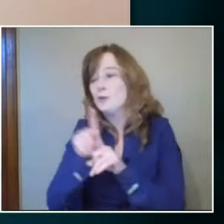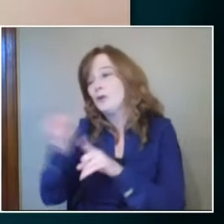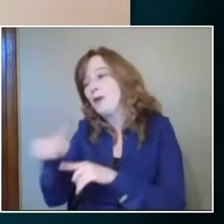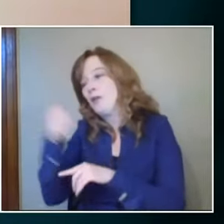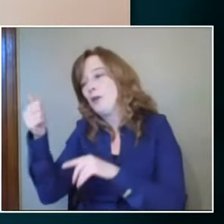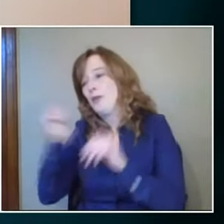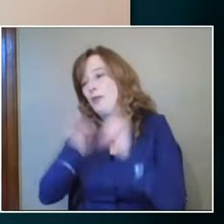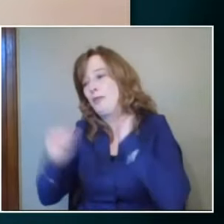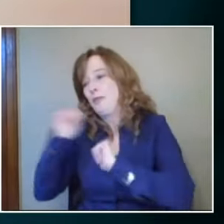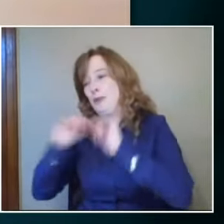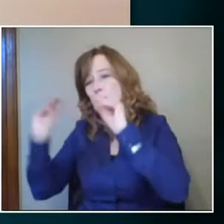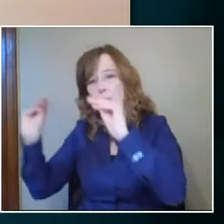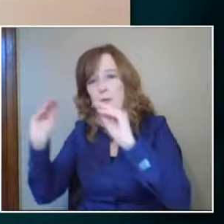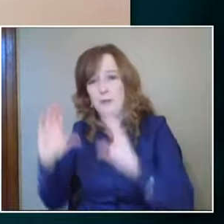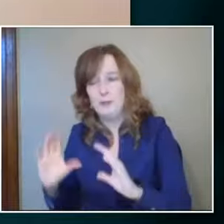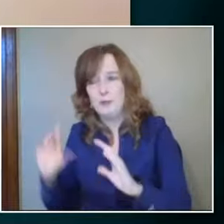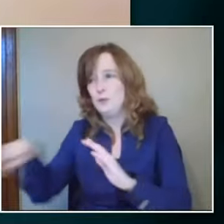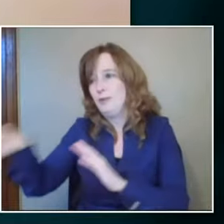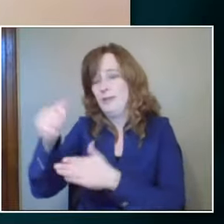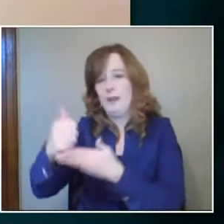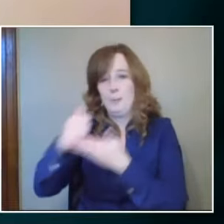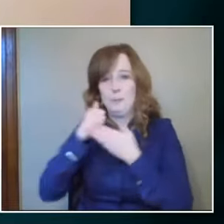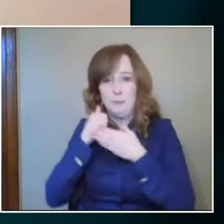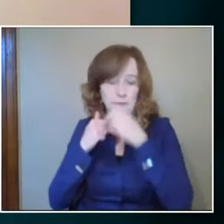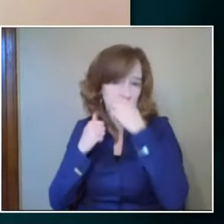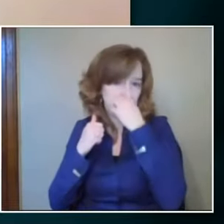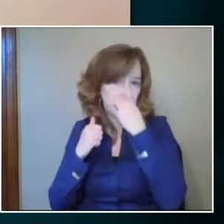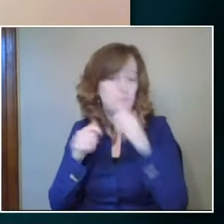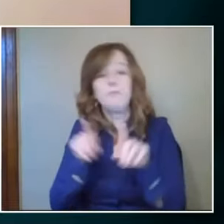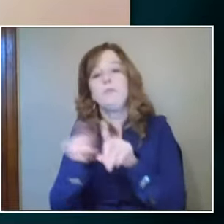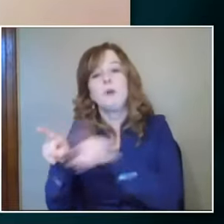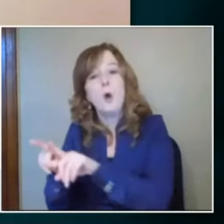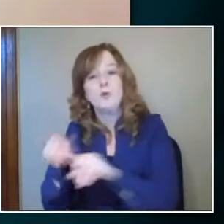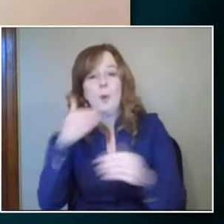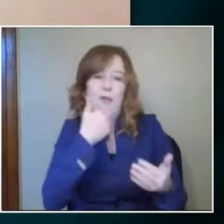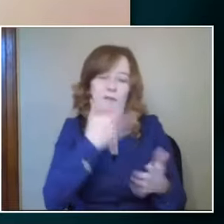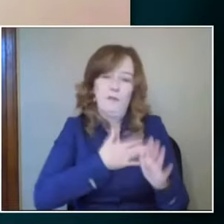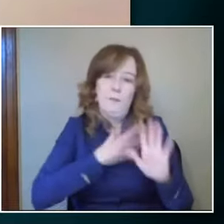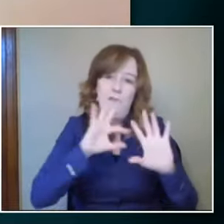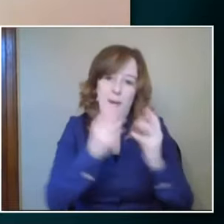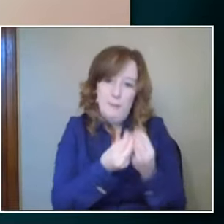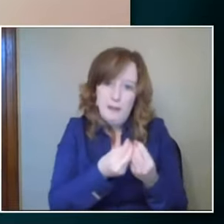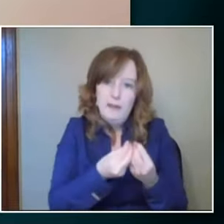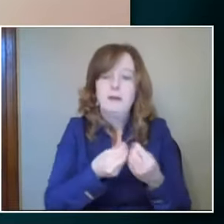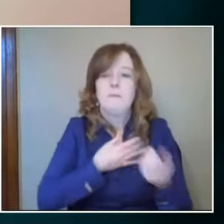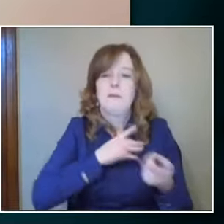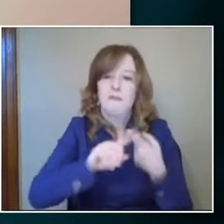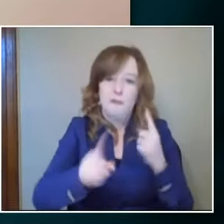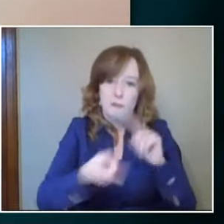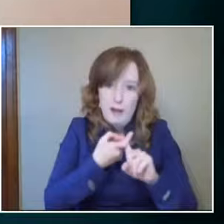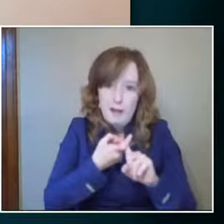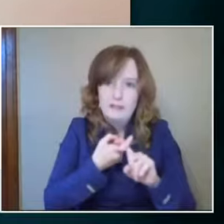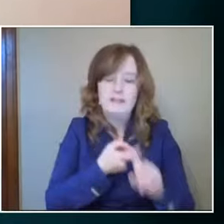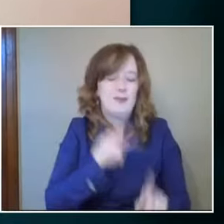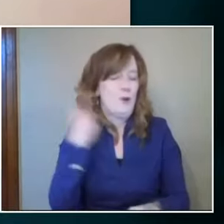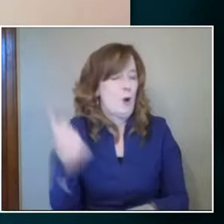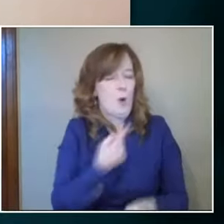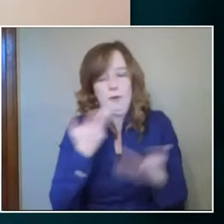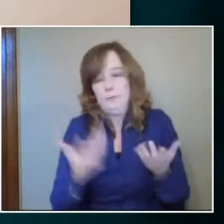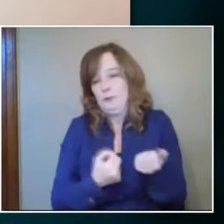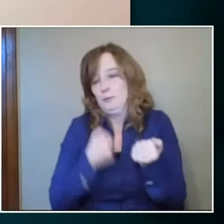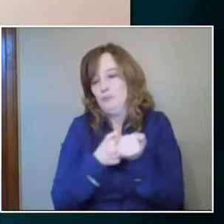that helped me. I would like to say also thank you for my family and my friends for always being there for me.